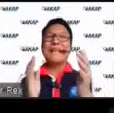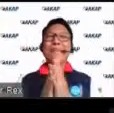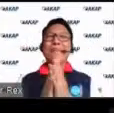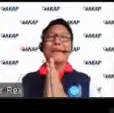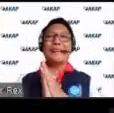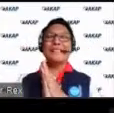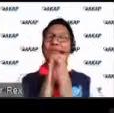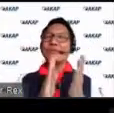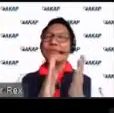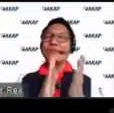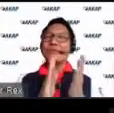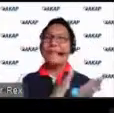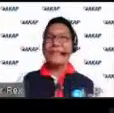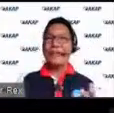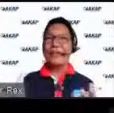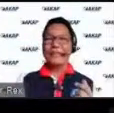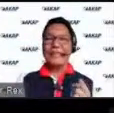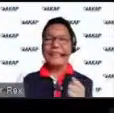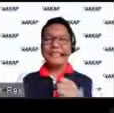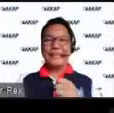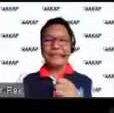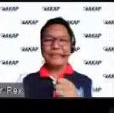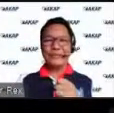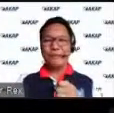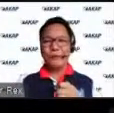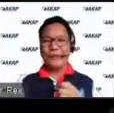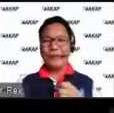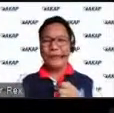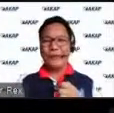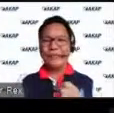ang masasabi ko lang is kung sinabi ni Doc Bliss,